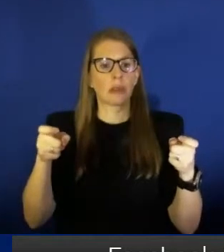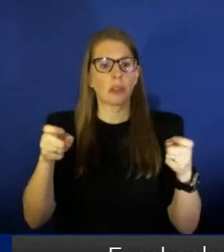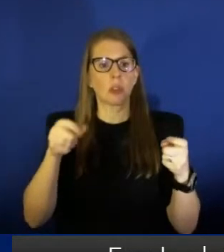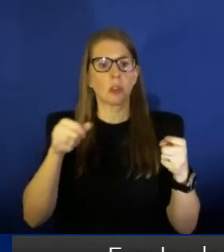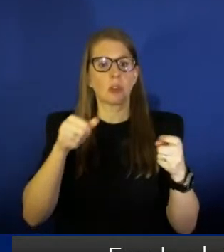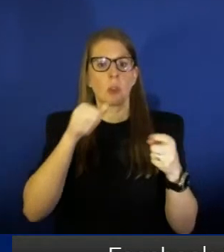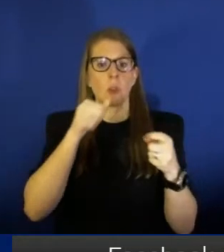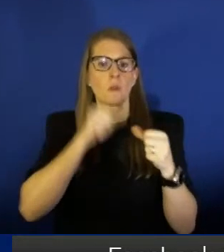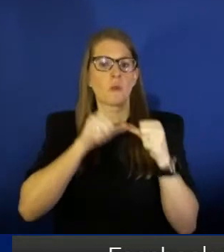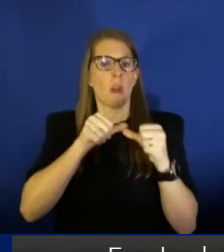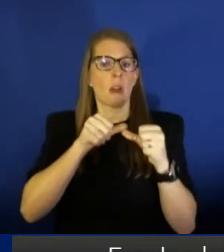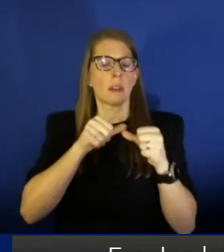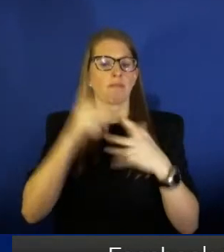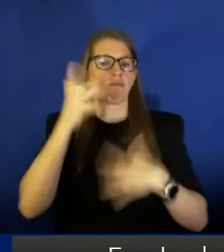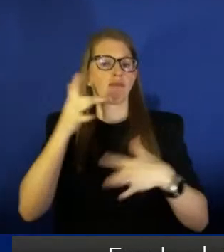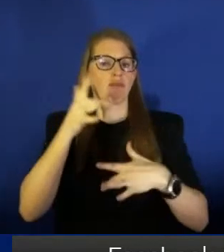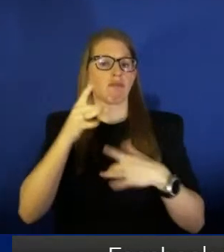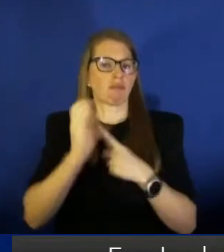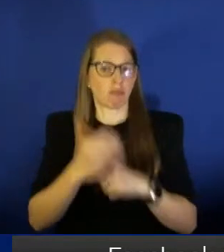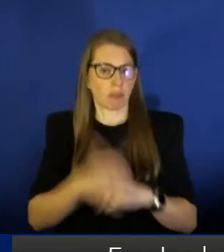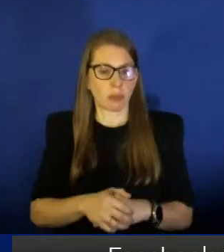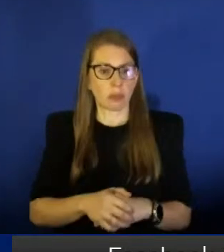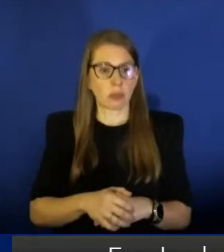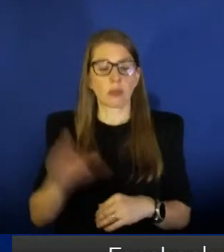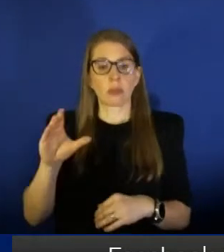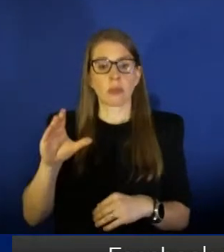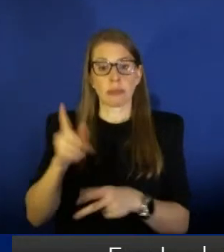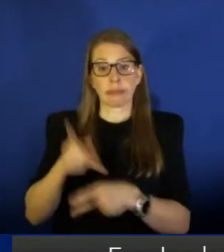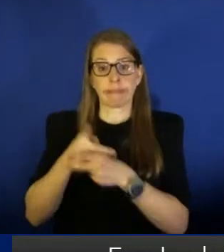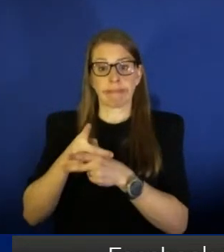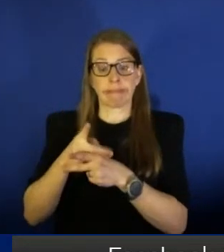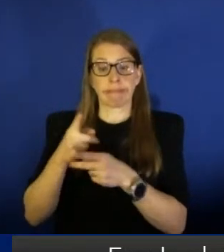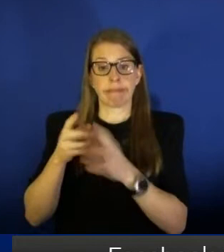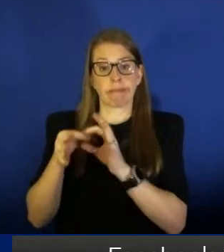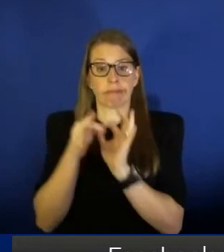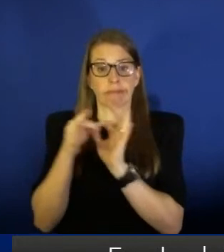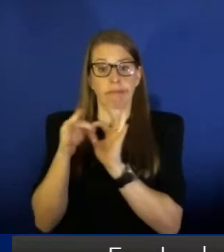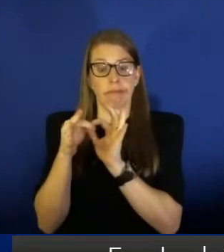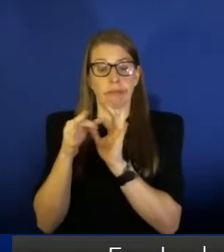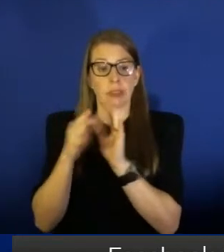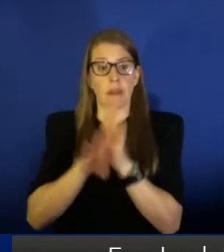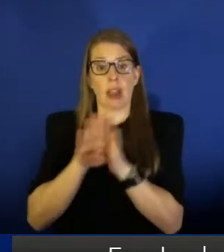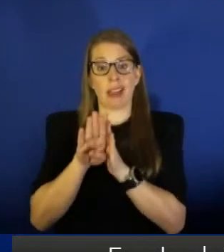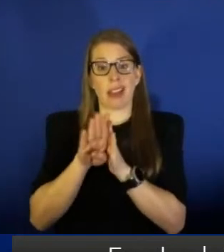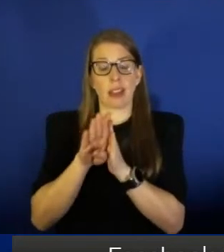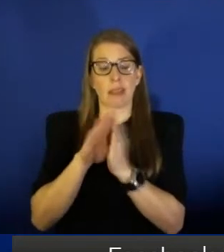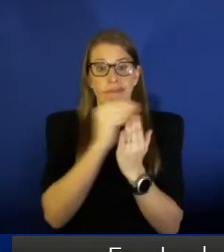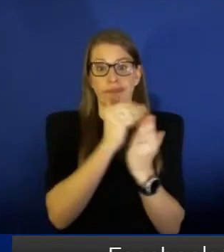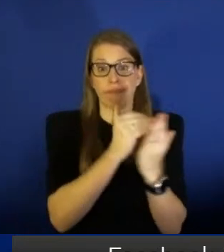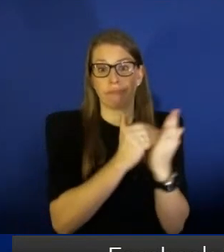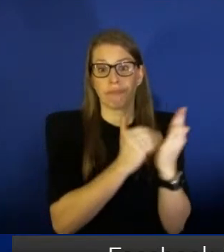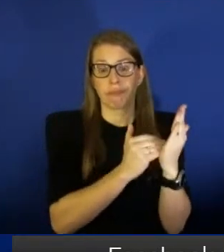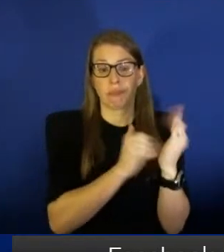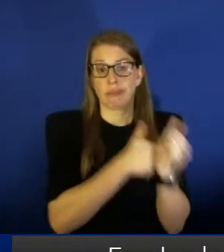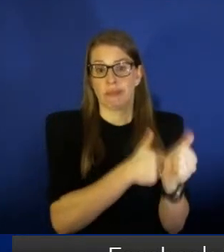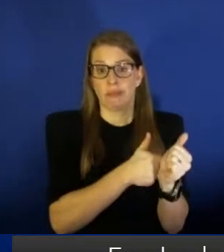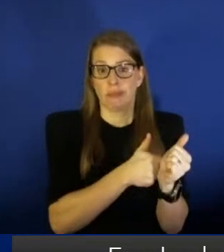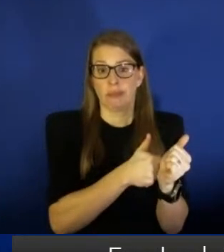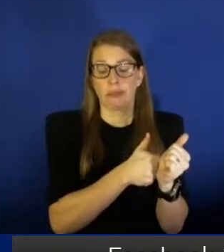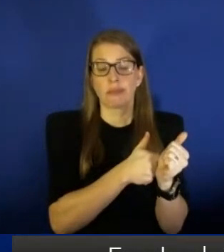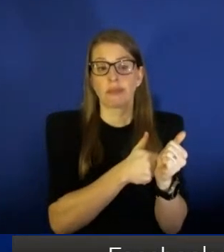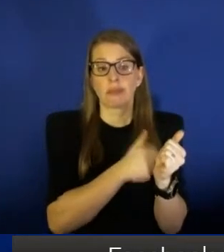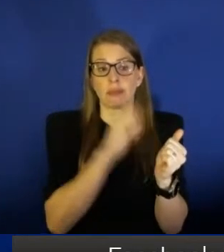conditions. The Care Collaborative has created a template for providing